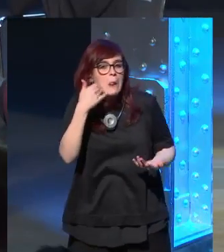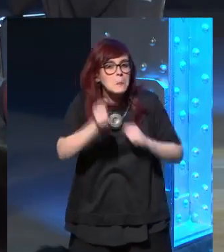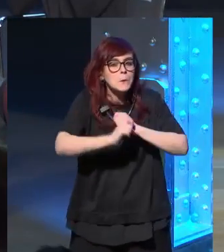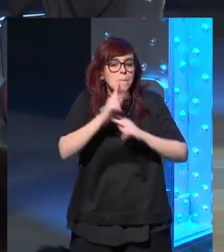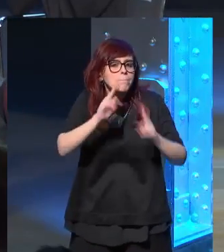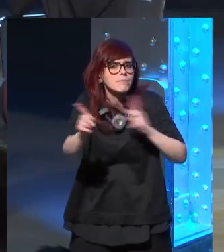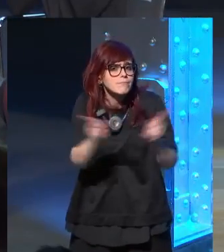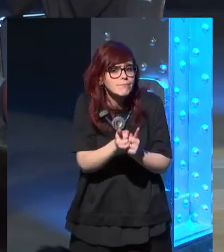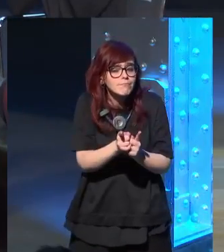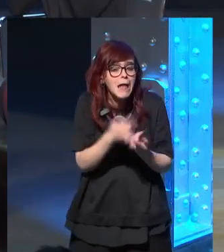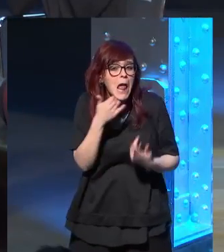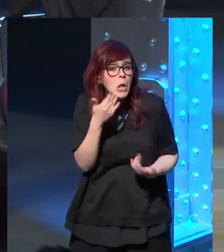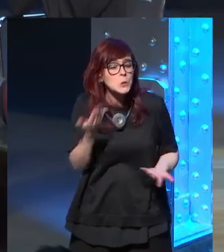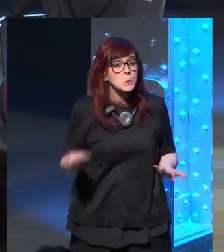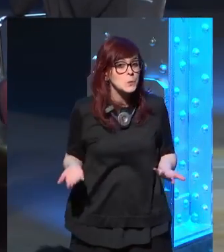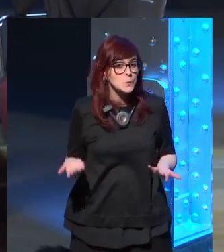the audience here today?